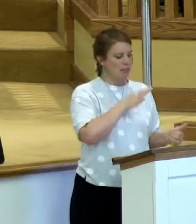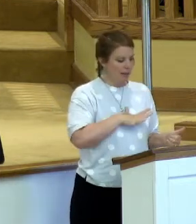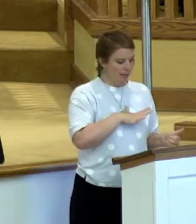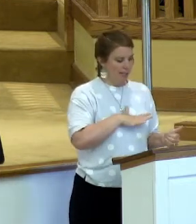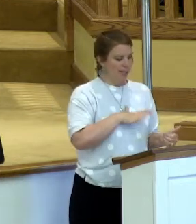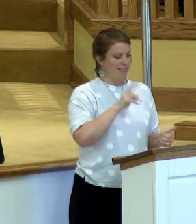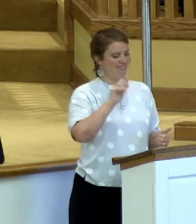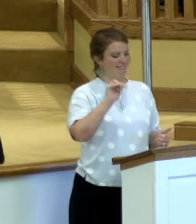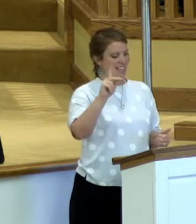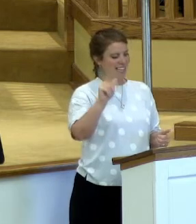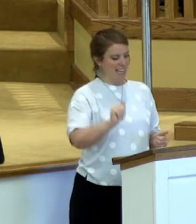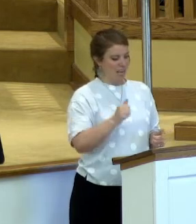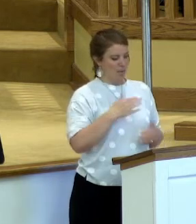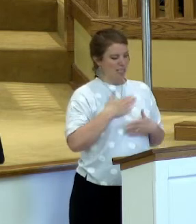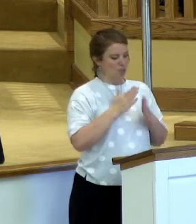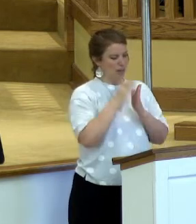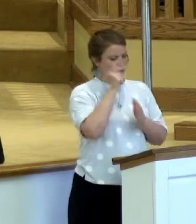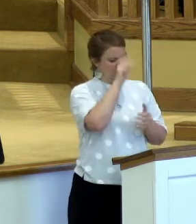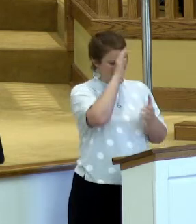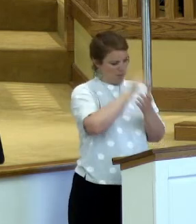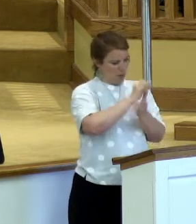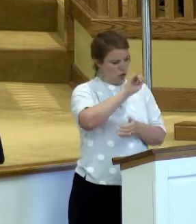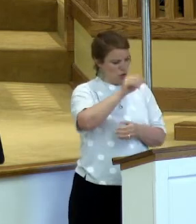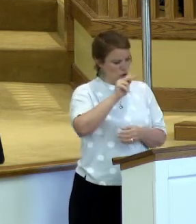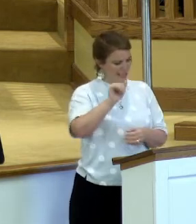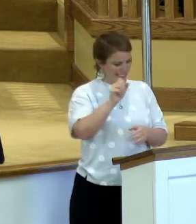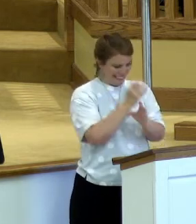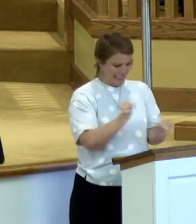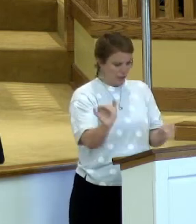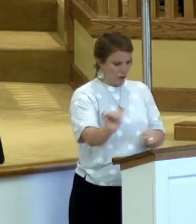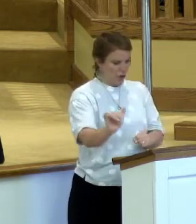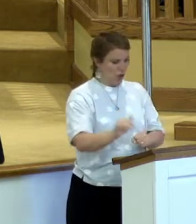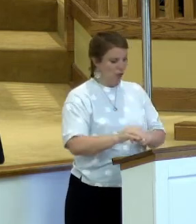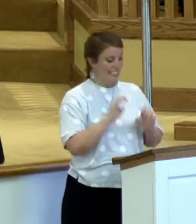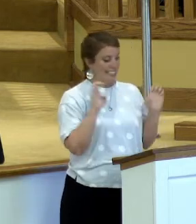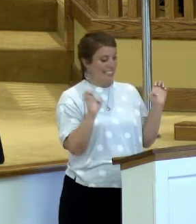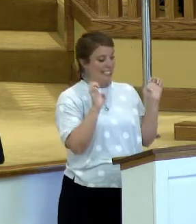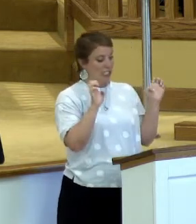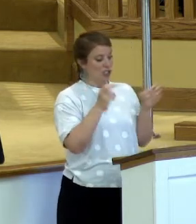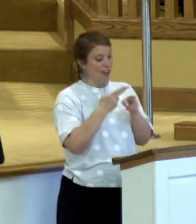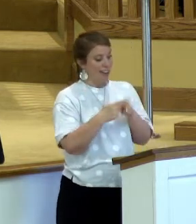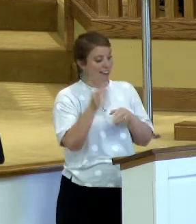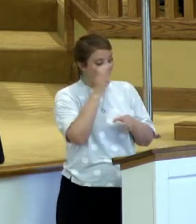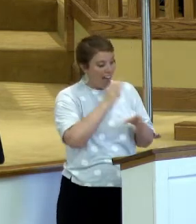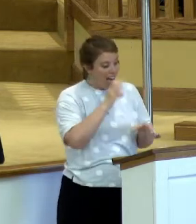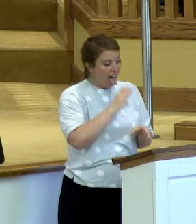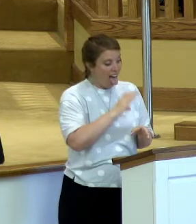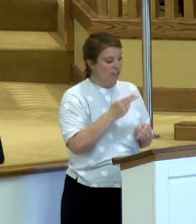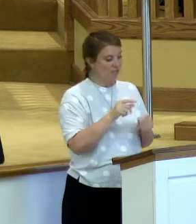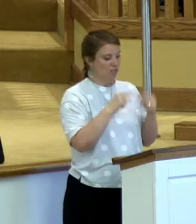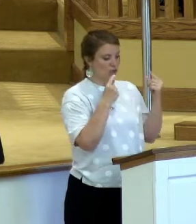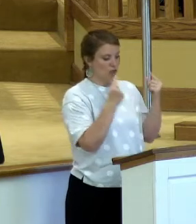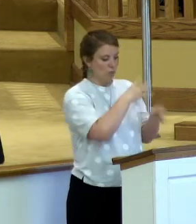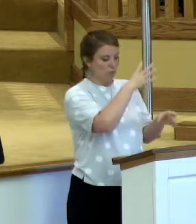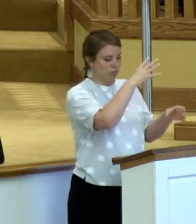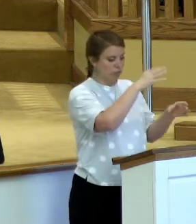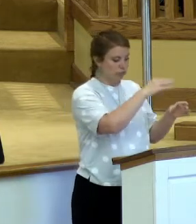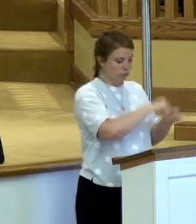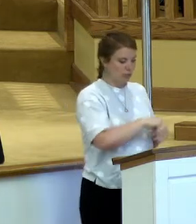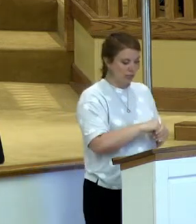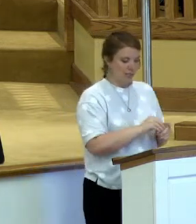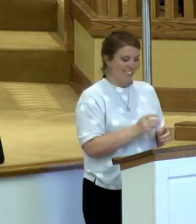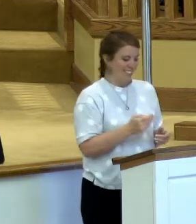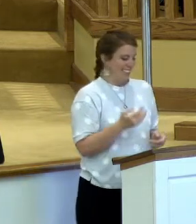would get saved. The Easter Egg Hunt. This is the group that participated in this year's egg hunt. We have not been able to do this activity the past 2 years because of